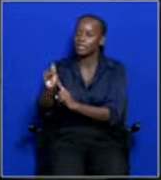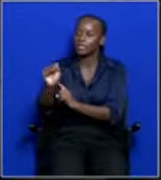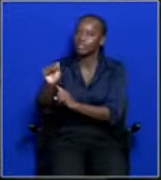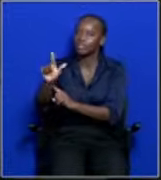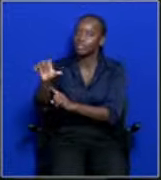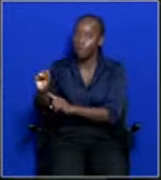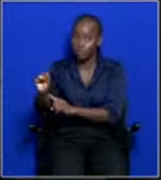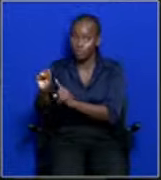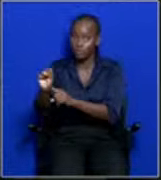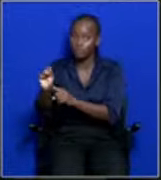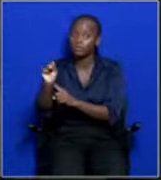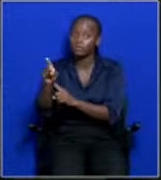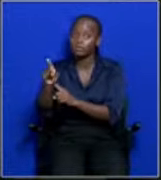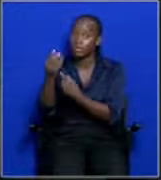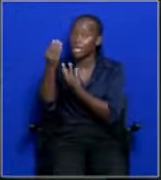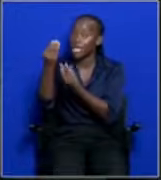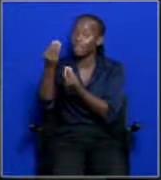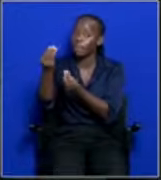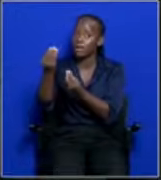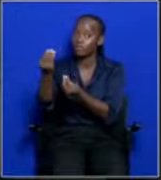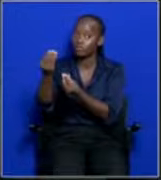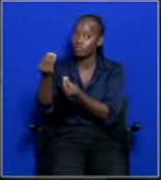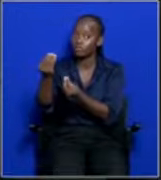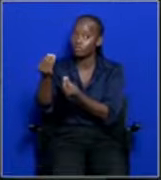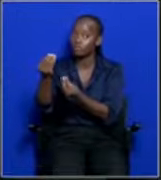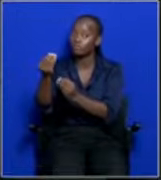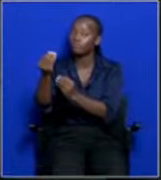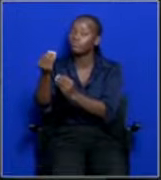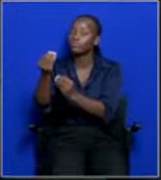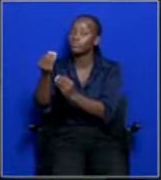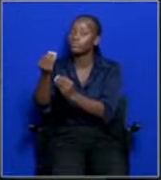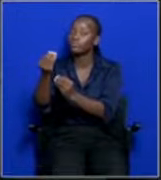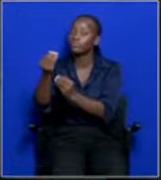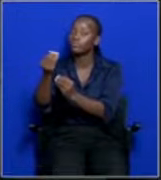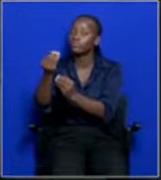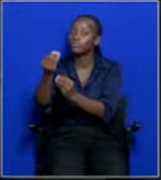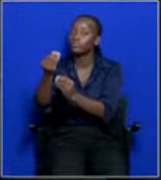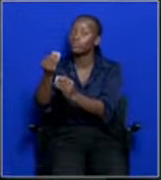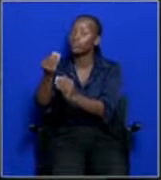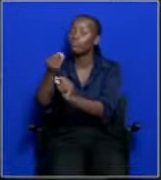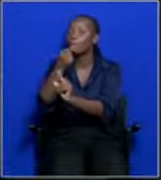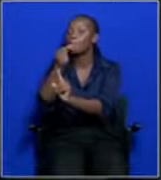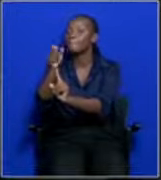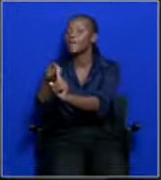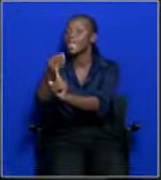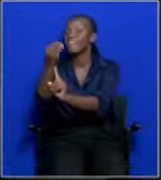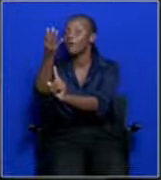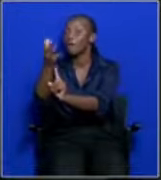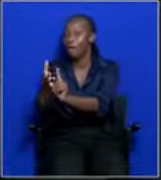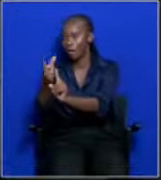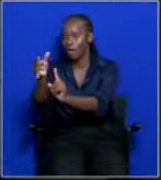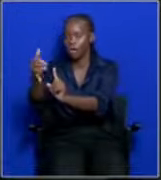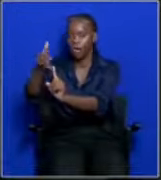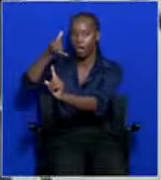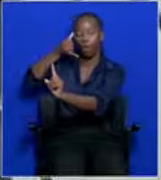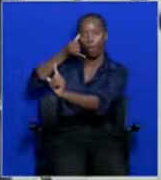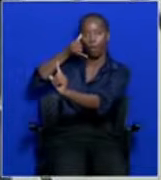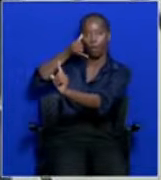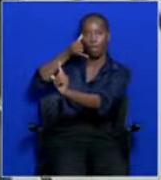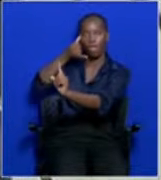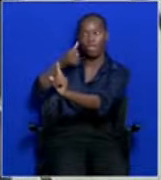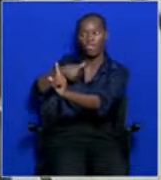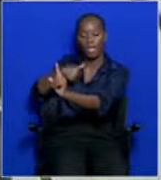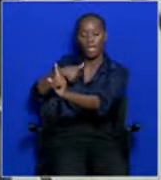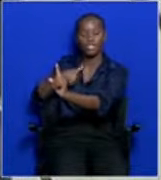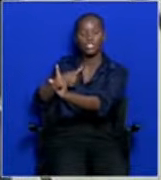informant called her, and then she proceeded to the place, and assume everything was legitimate.